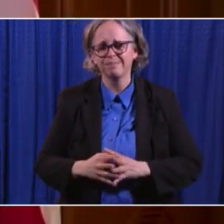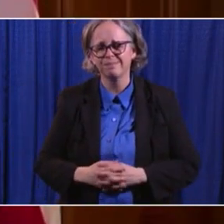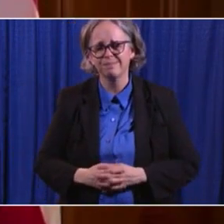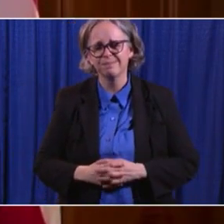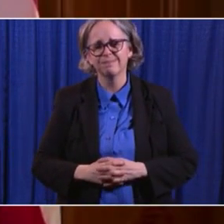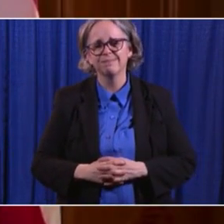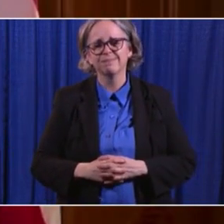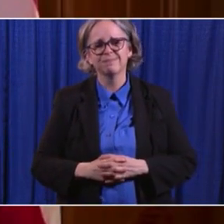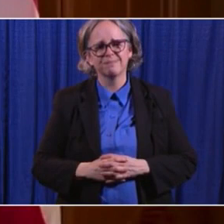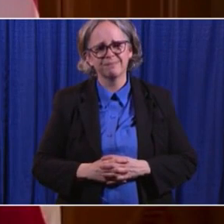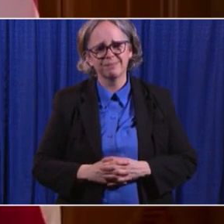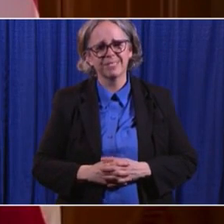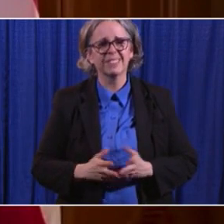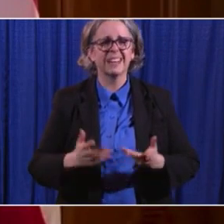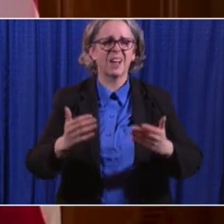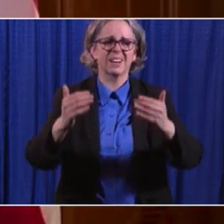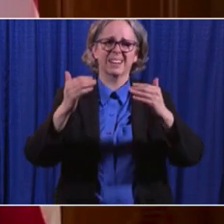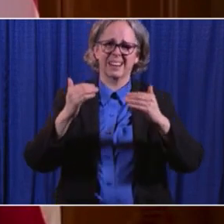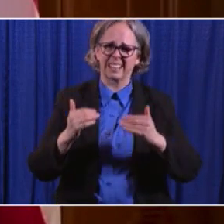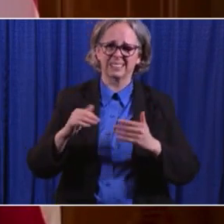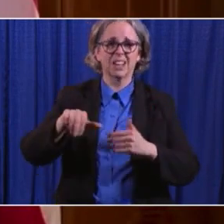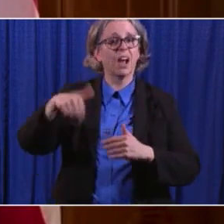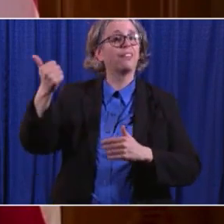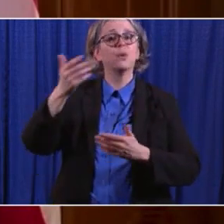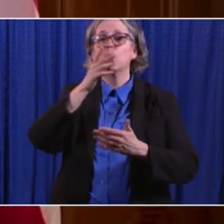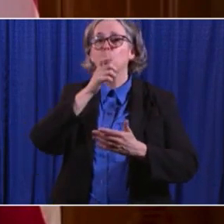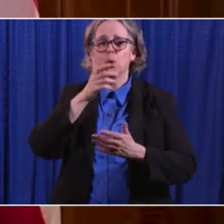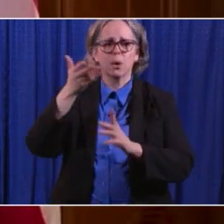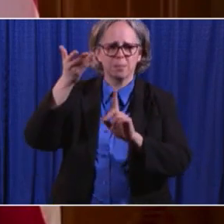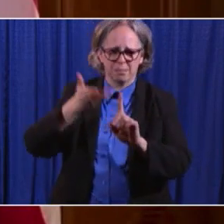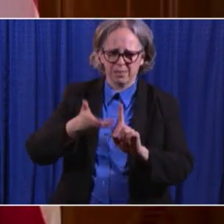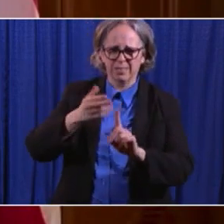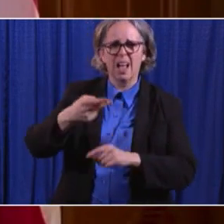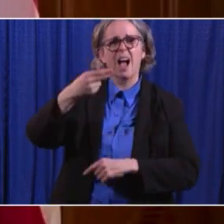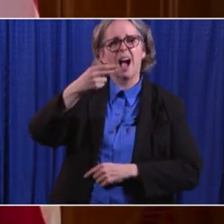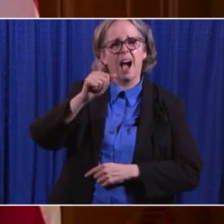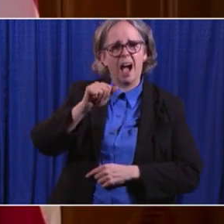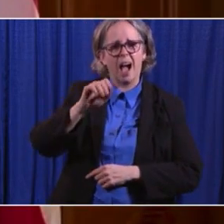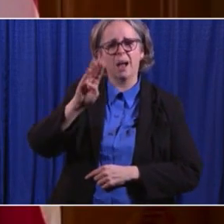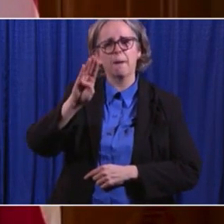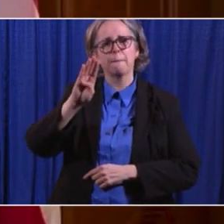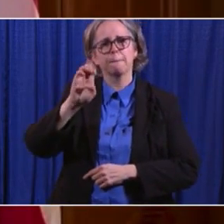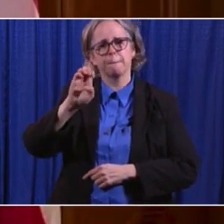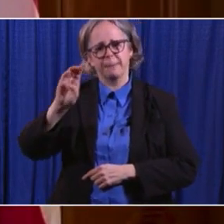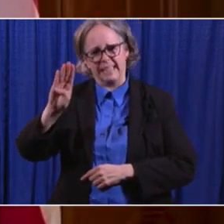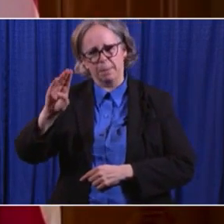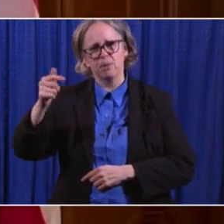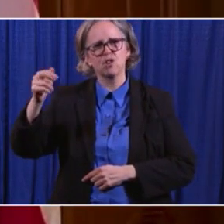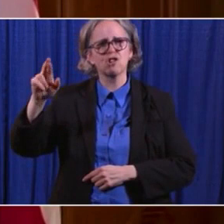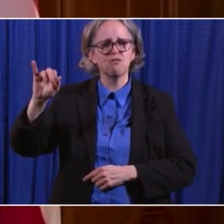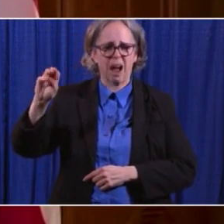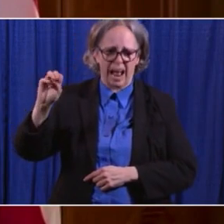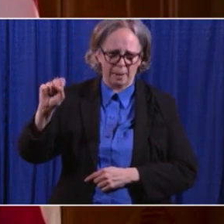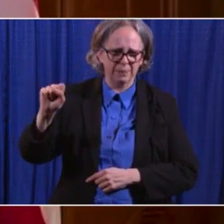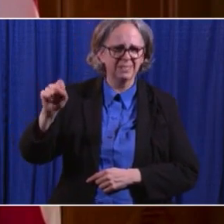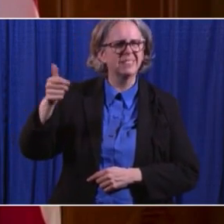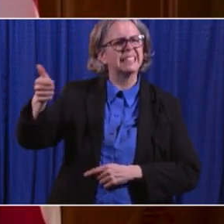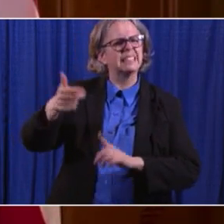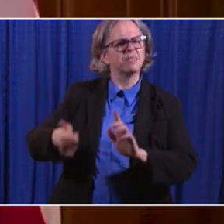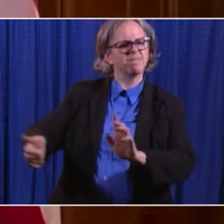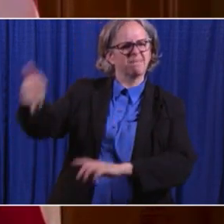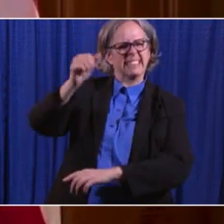Next joining us is Abiba Grimes, the CEO of Positive Education Program, which is in the Cleveland